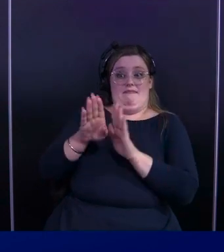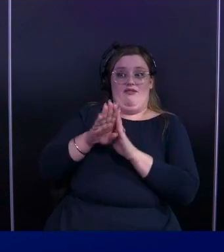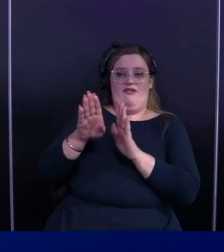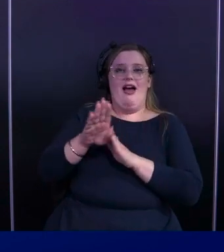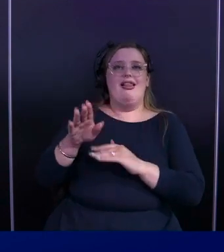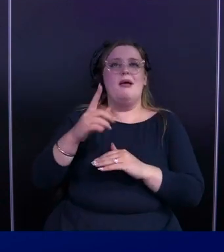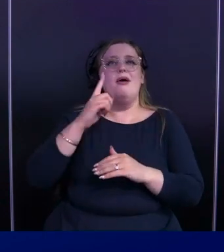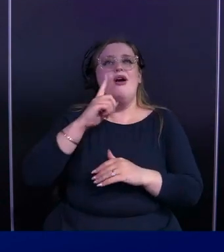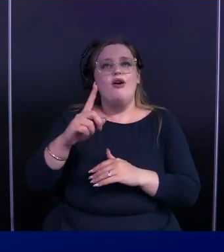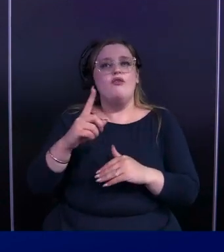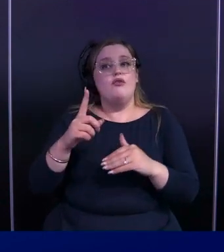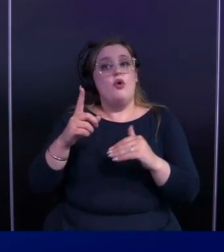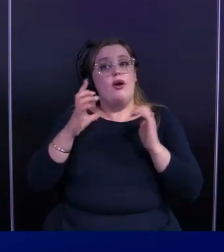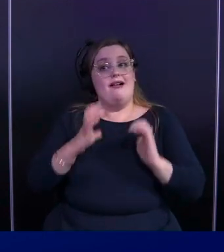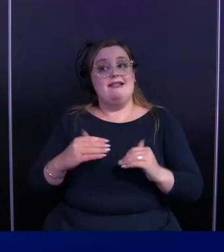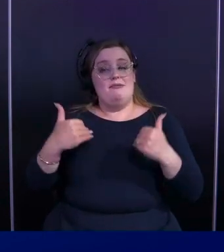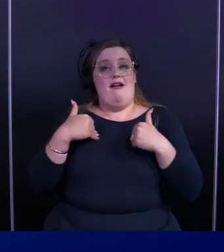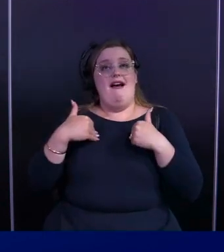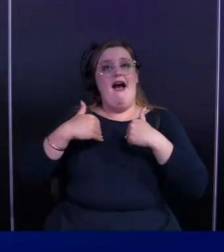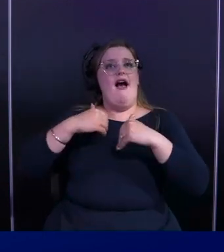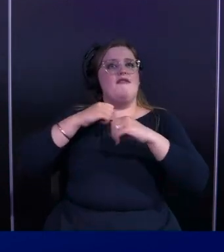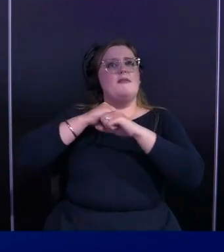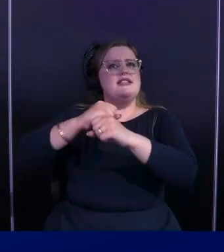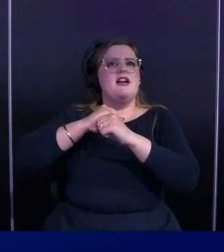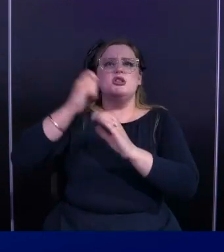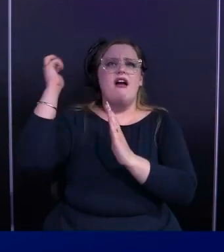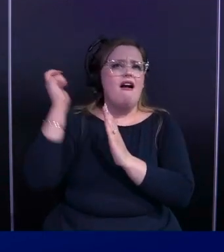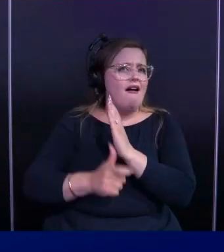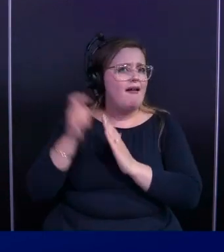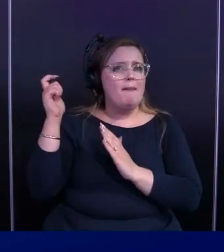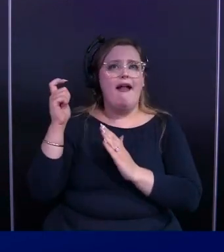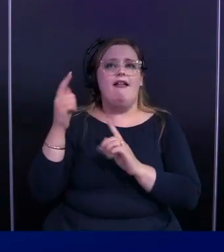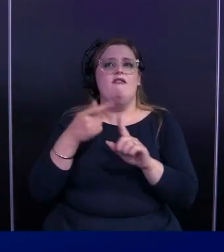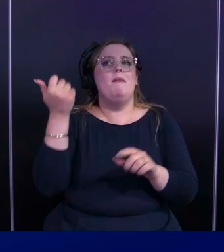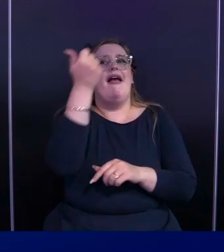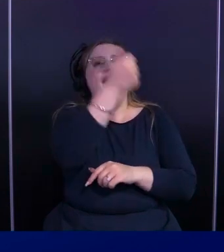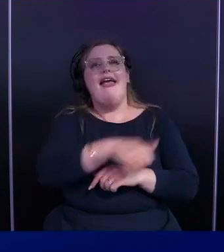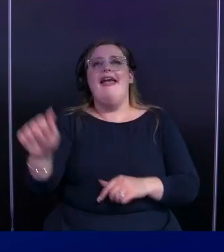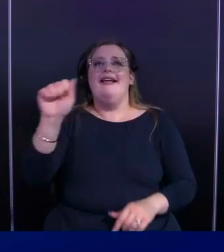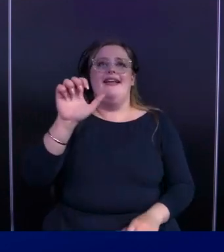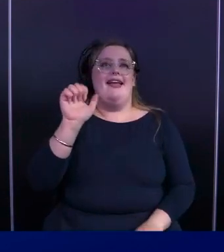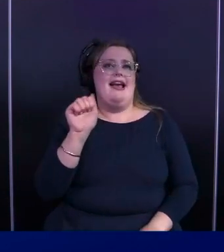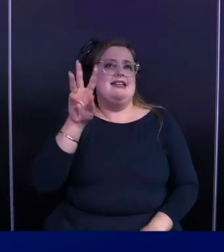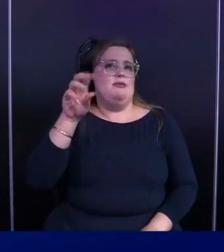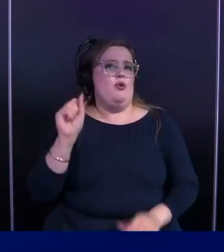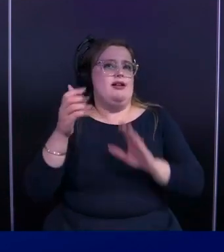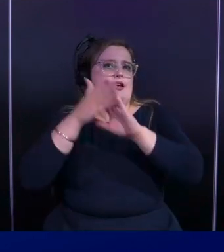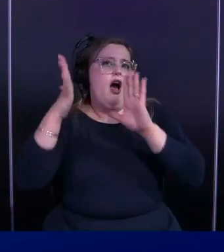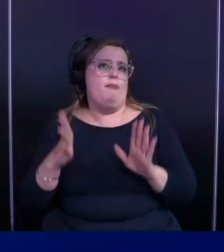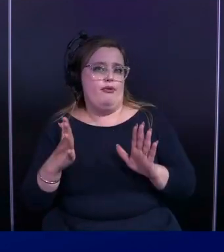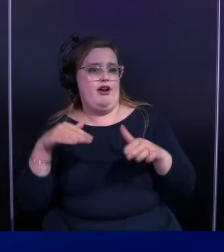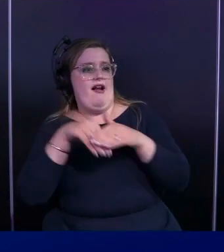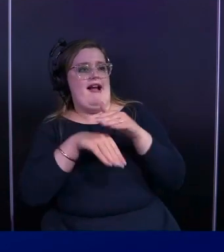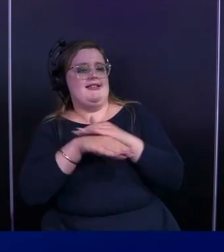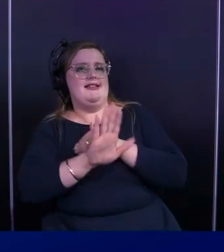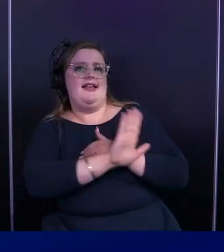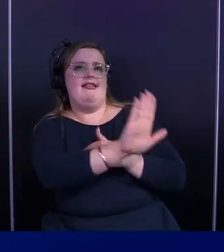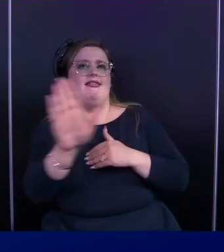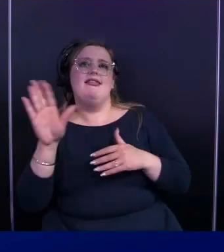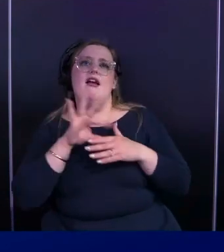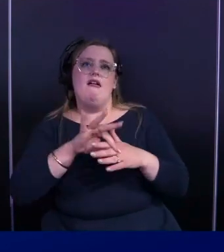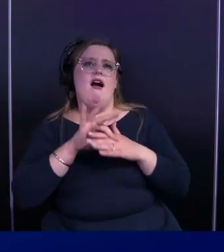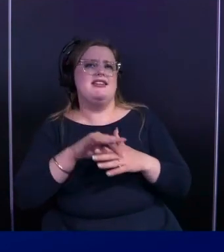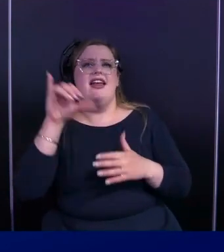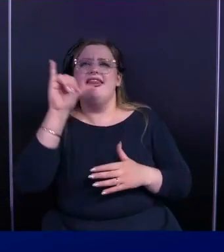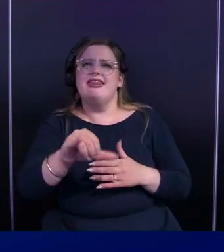get protection by default from any AWS operator to be able to access their content. So that's